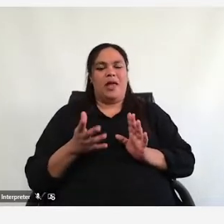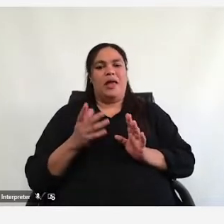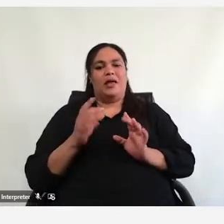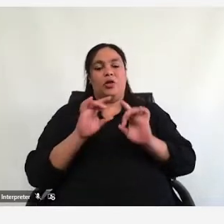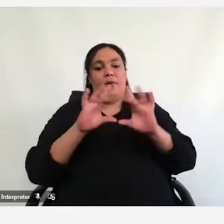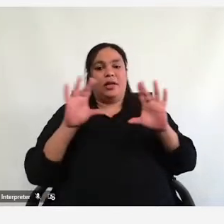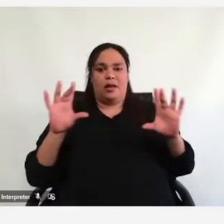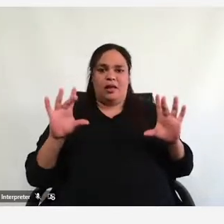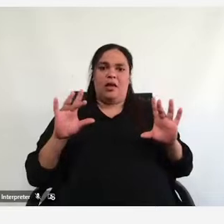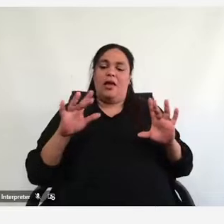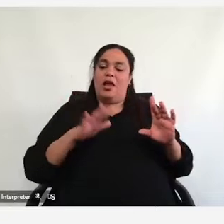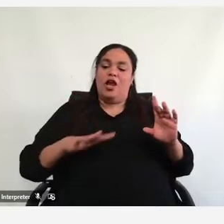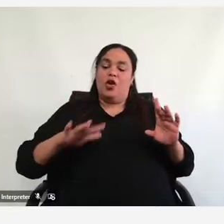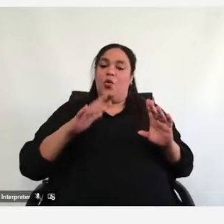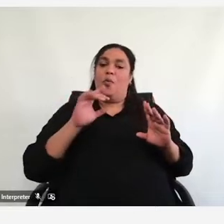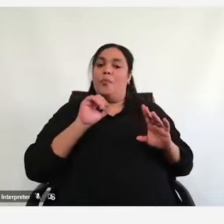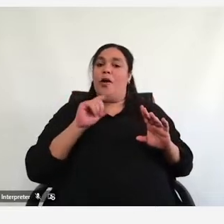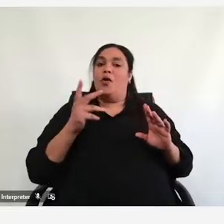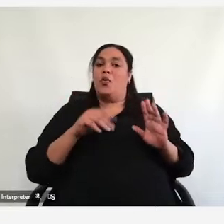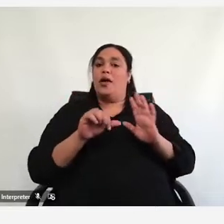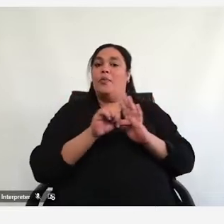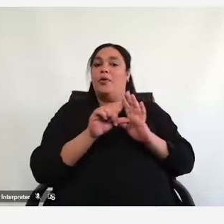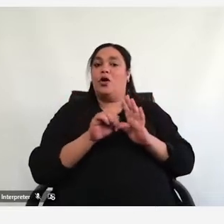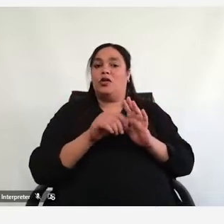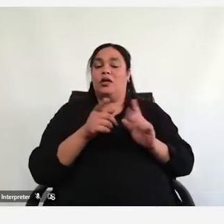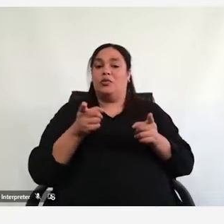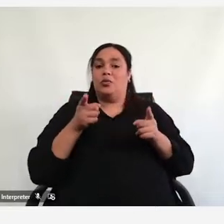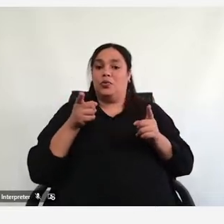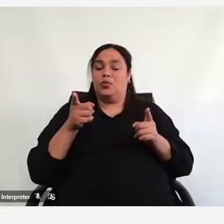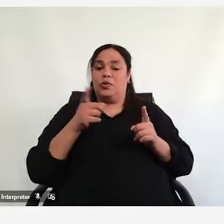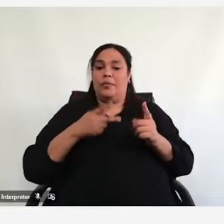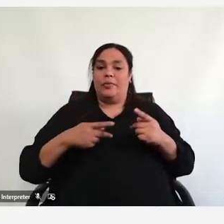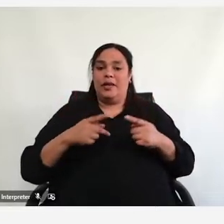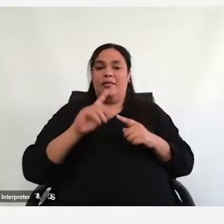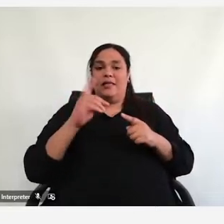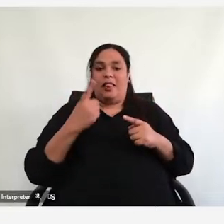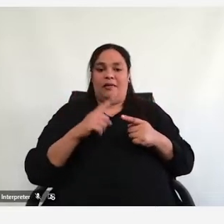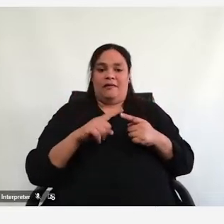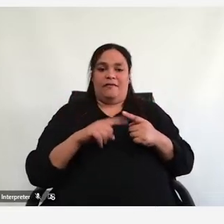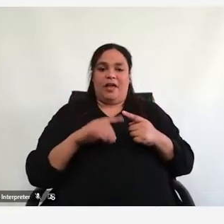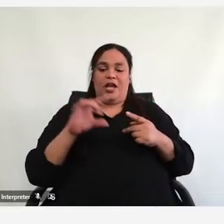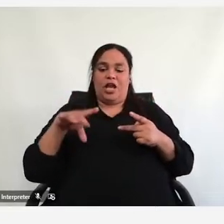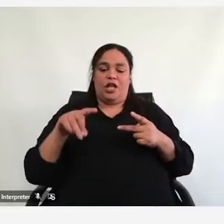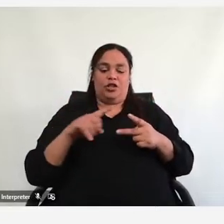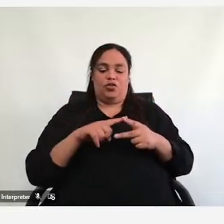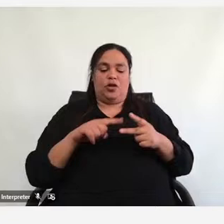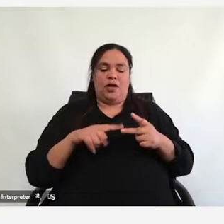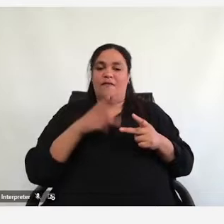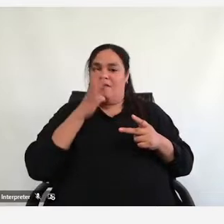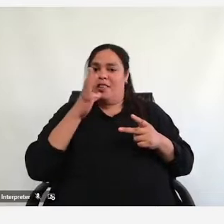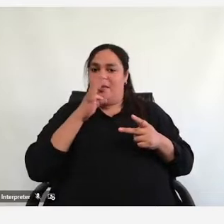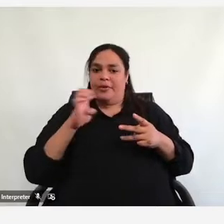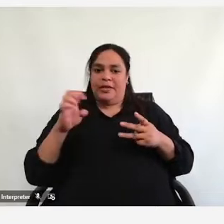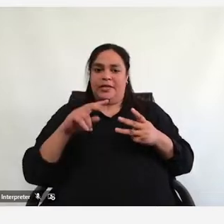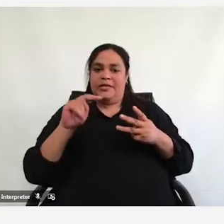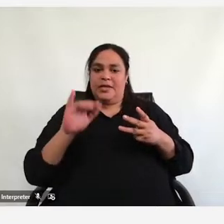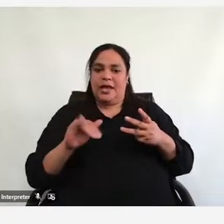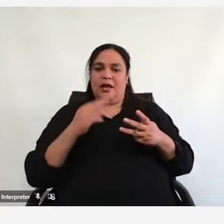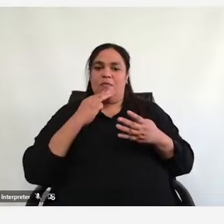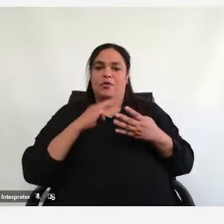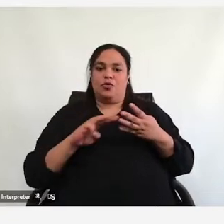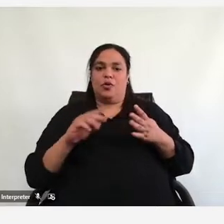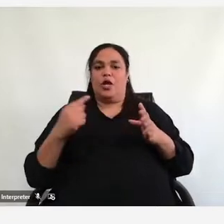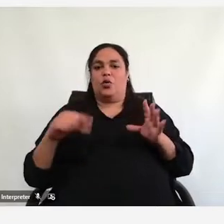clear, the areas where we are prioritizing hotspots is Delft, Khayelitsha, Philippi East, Nyanga, Mitchells Plain,